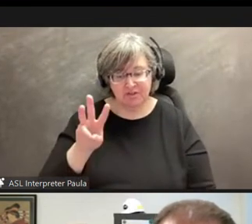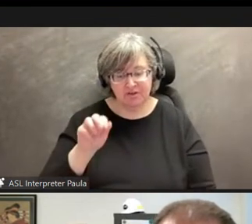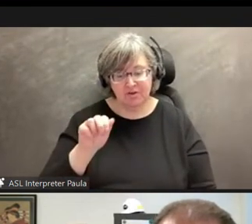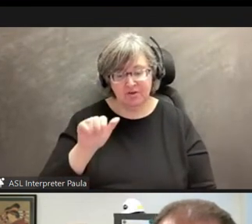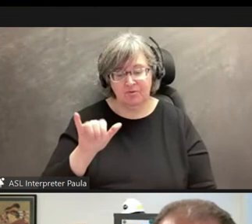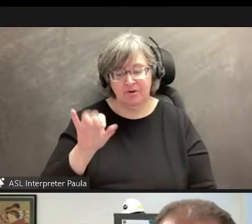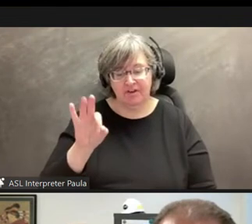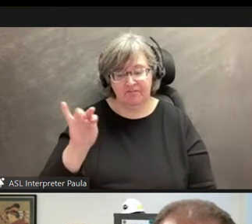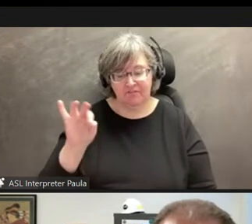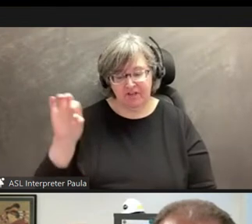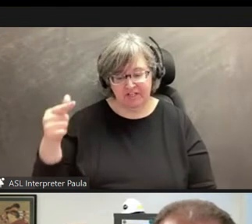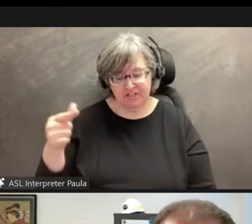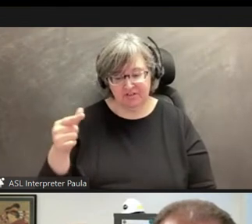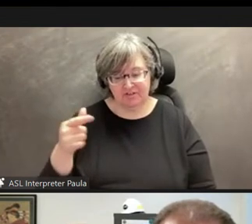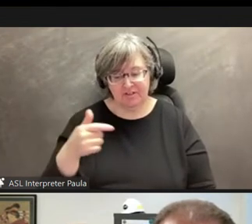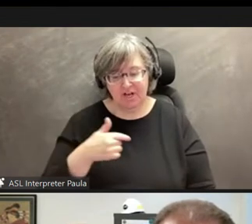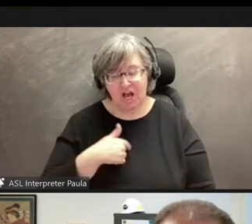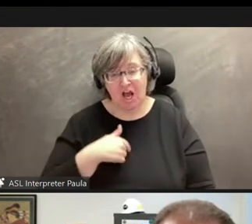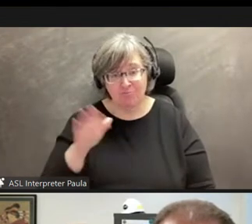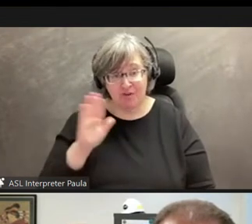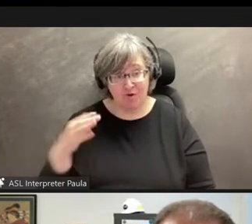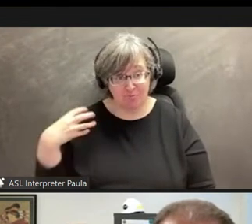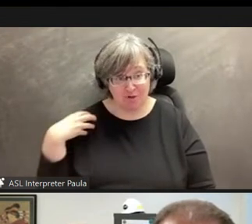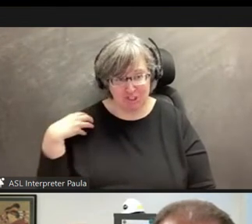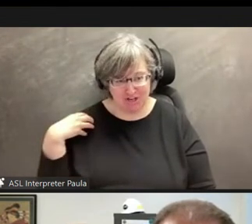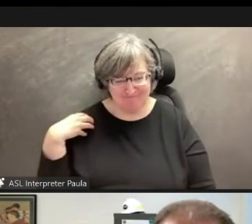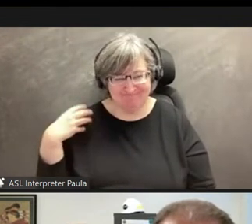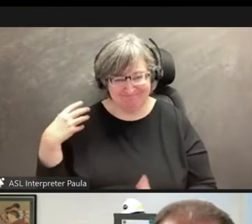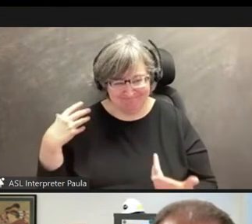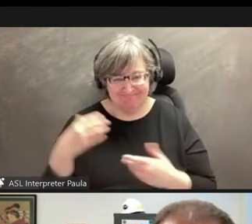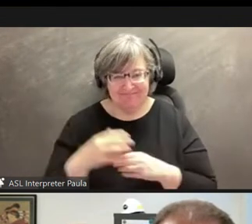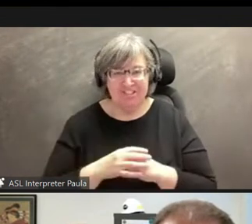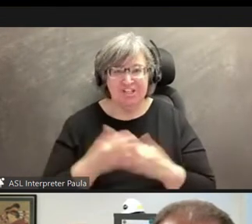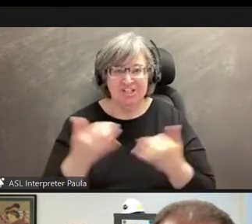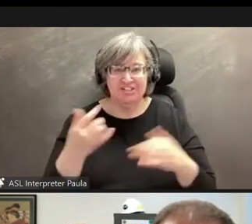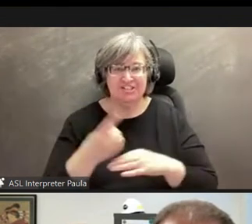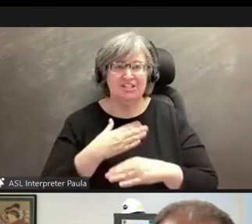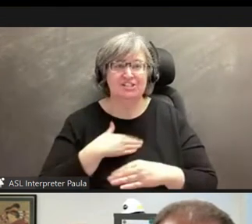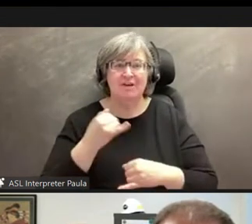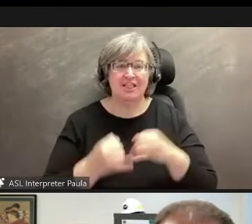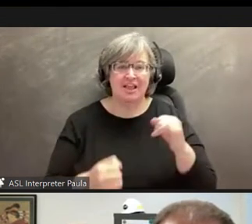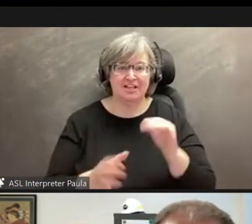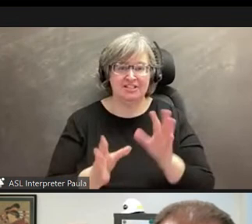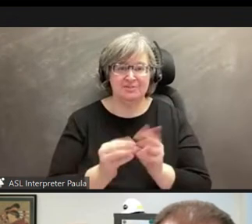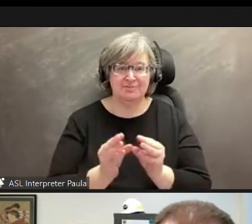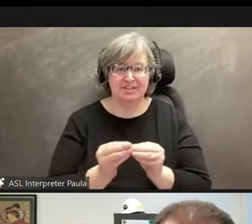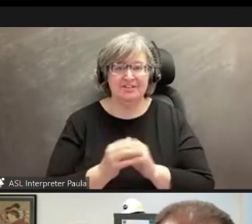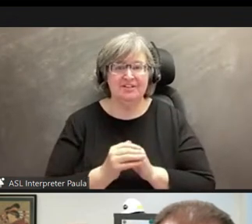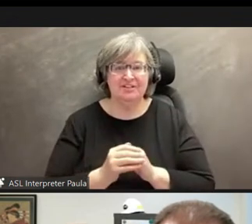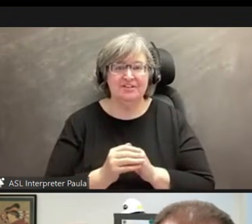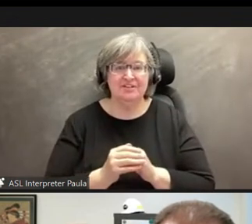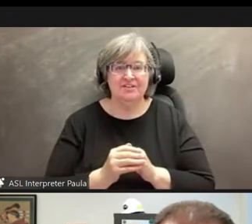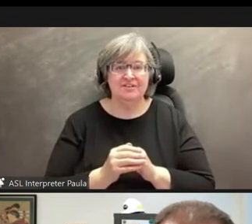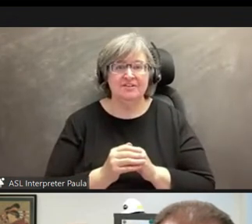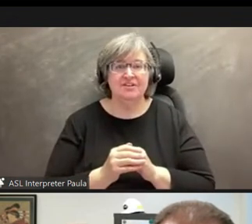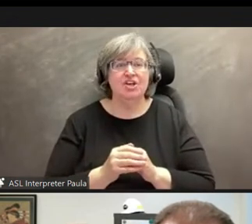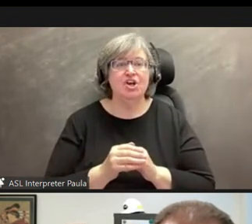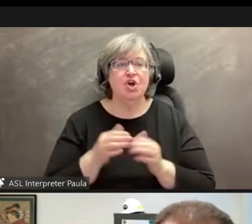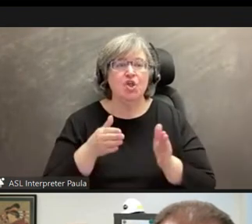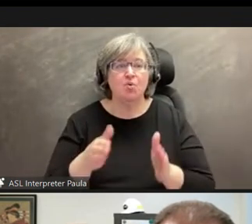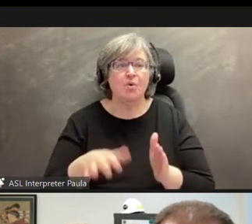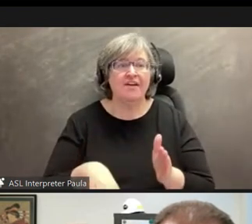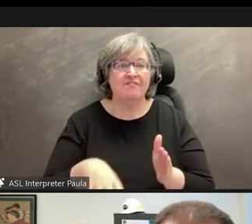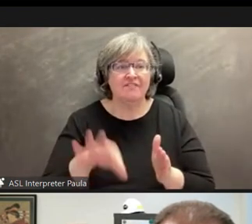subcommittee, where I am the former chair, today is my last meeting. So the wayfinding subcommittee is